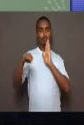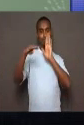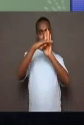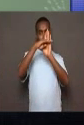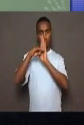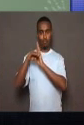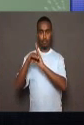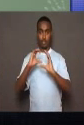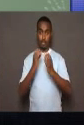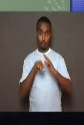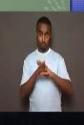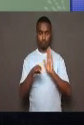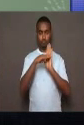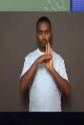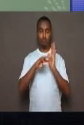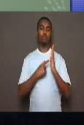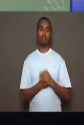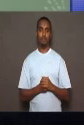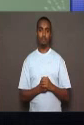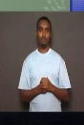students within the class.